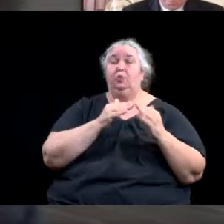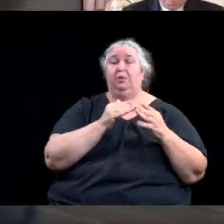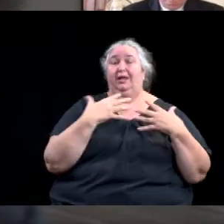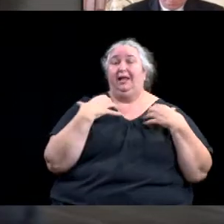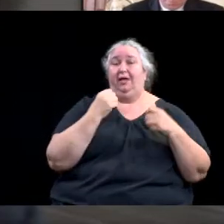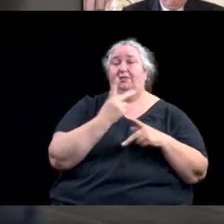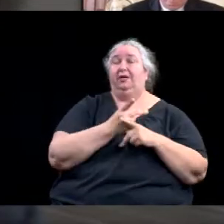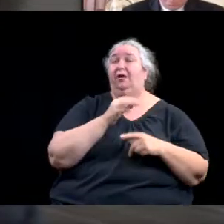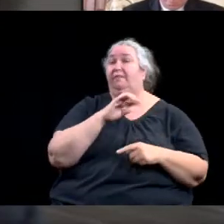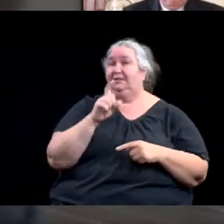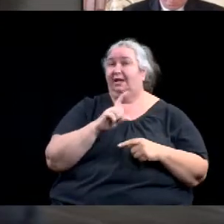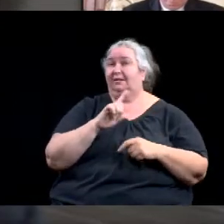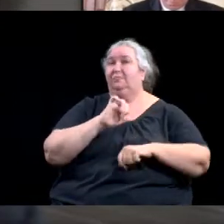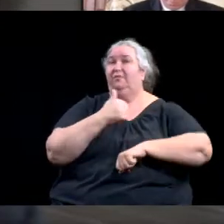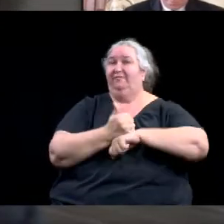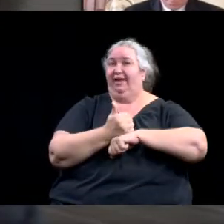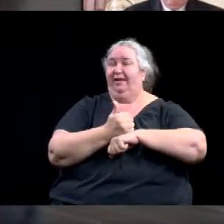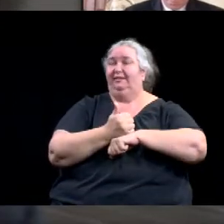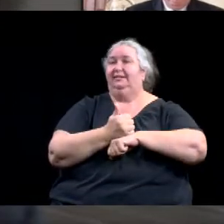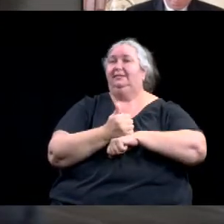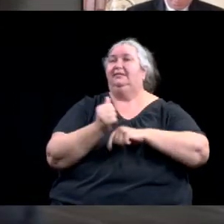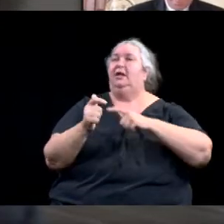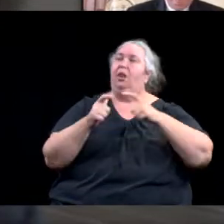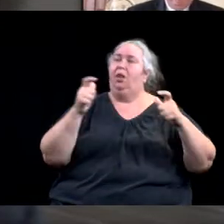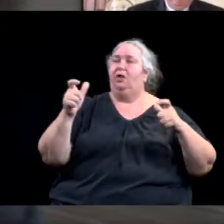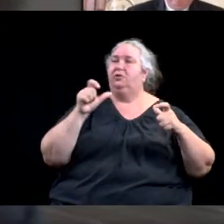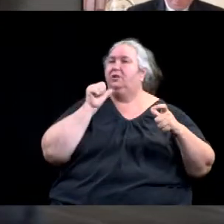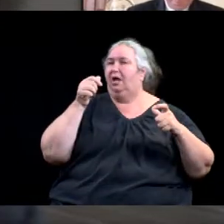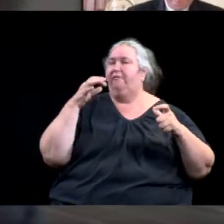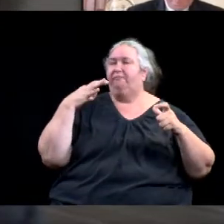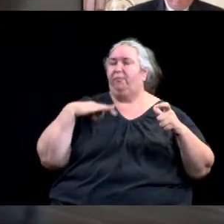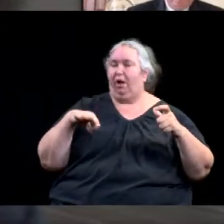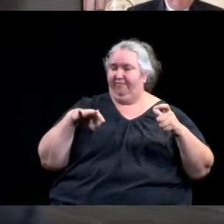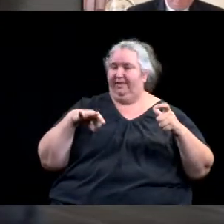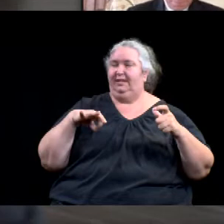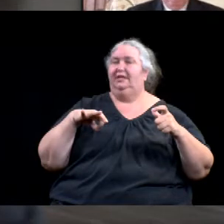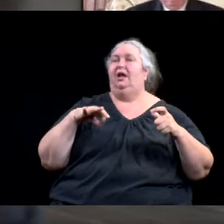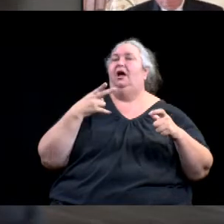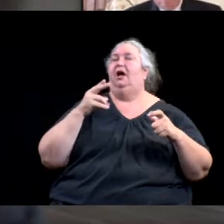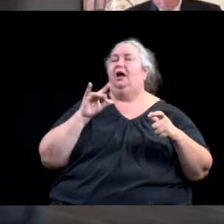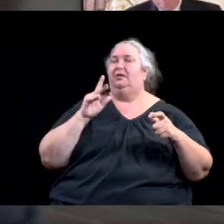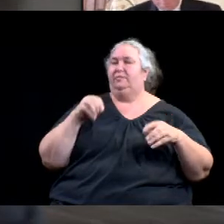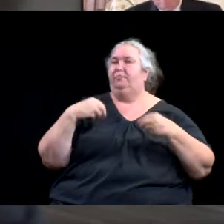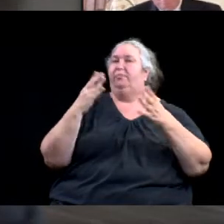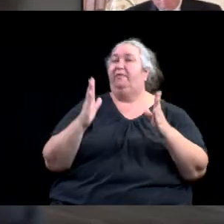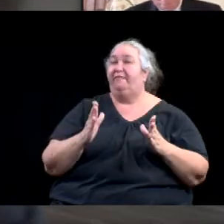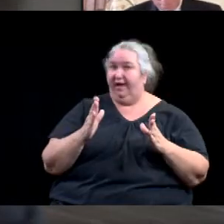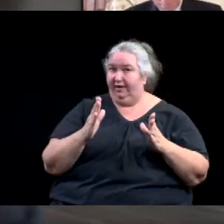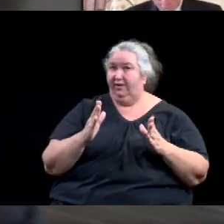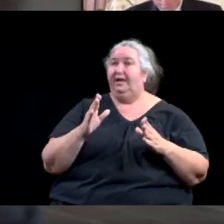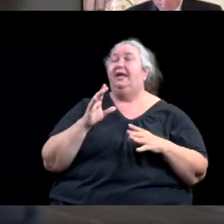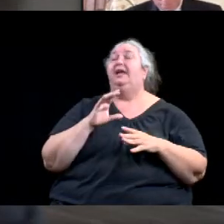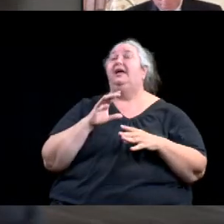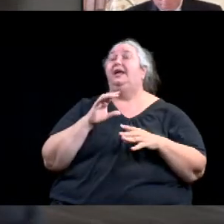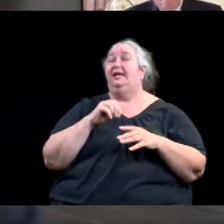pioneered pediatric hospice care as the sole provider of end-of-life care for children in